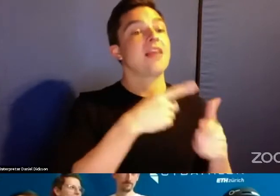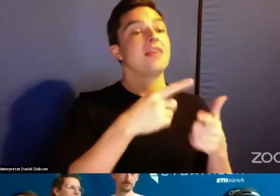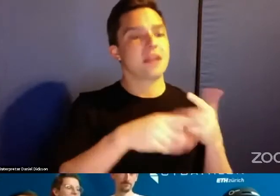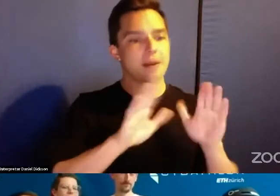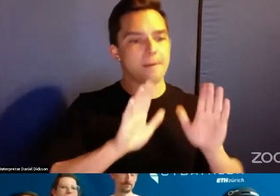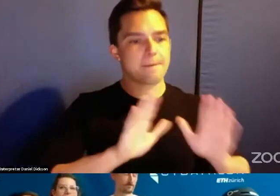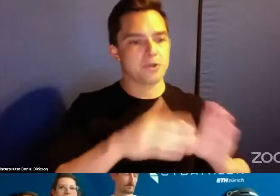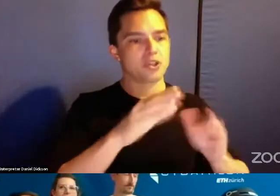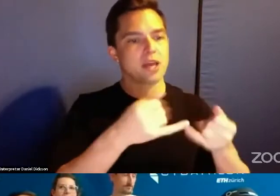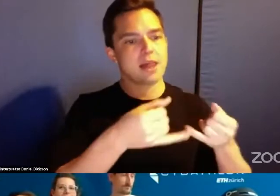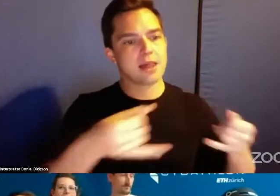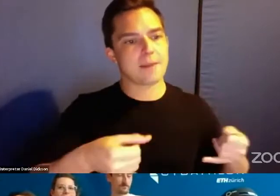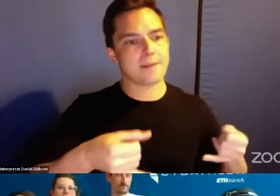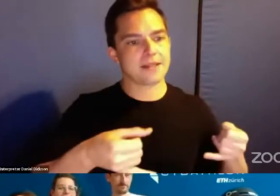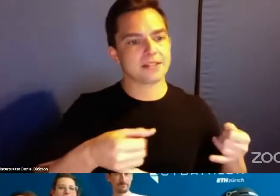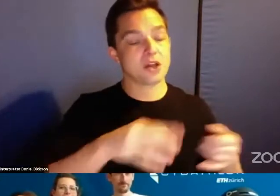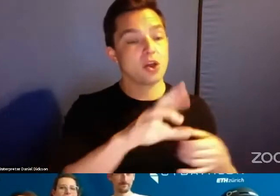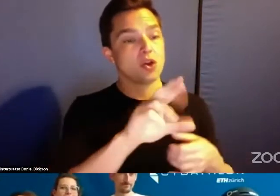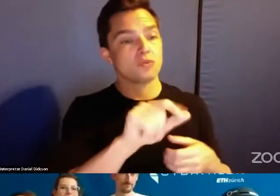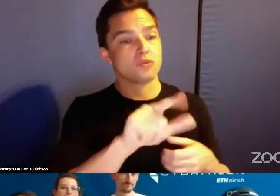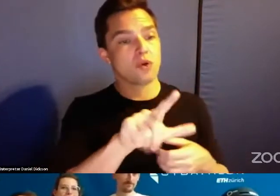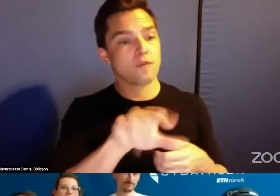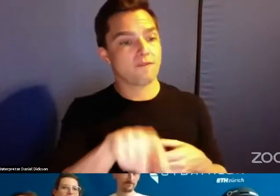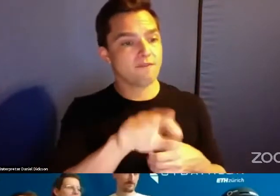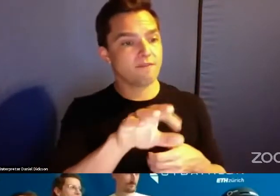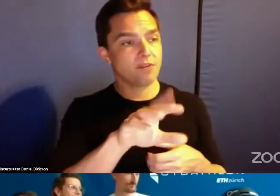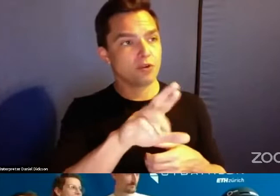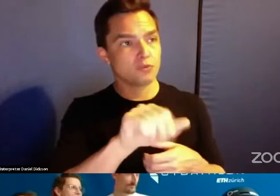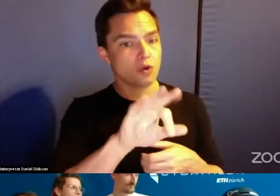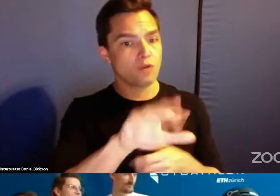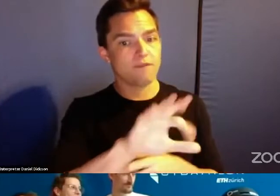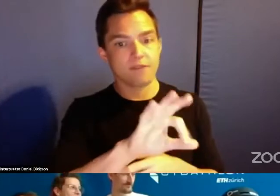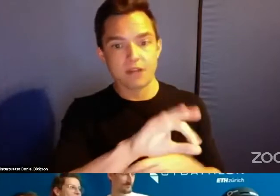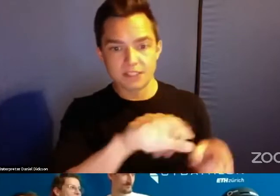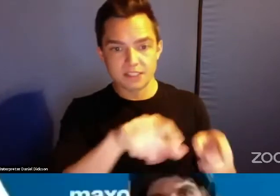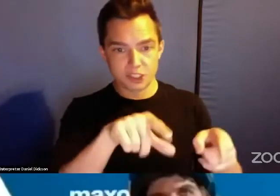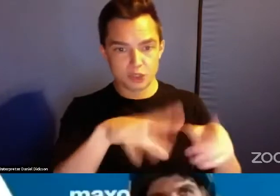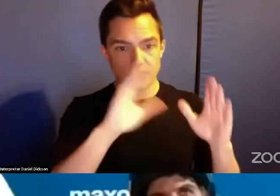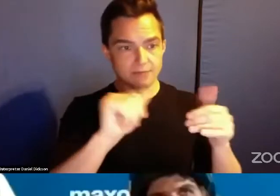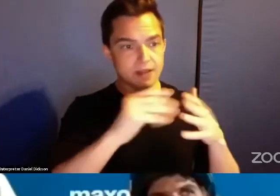you here. Did you expect to go so fast on that second heat?